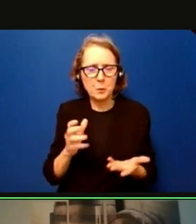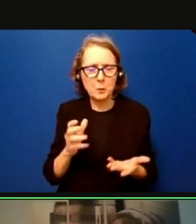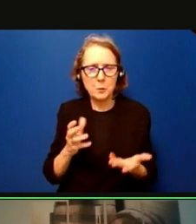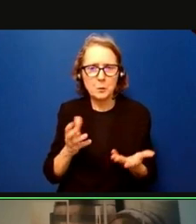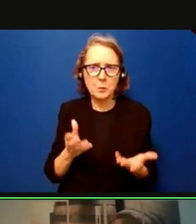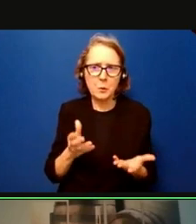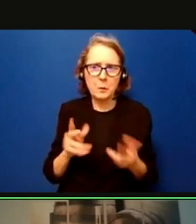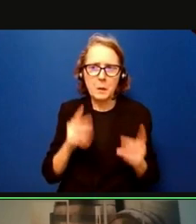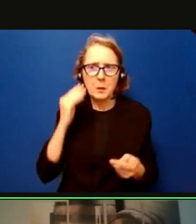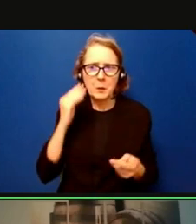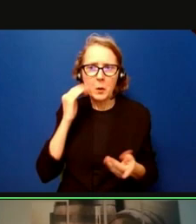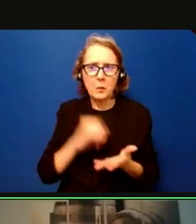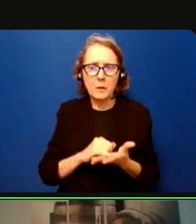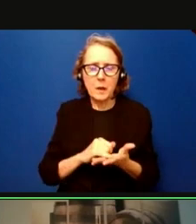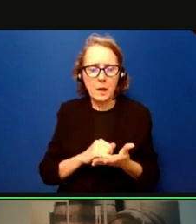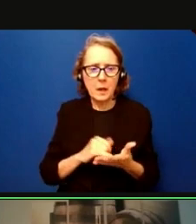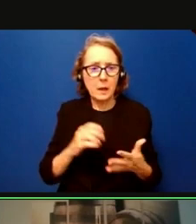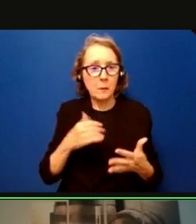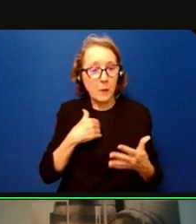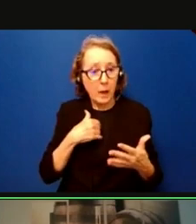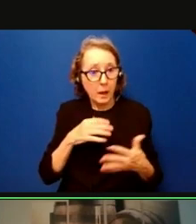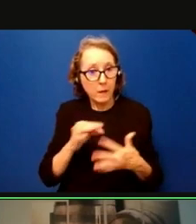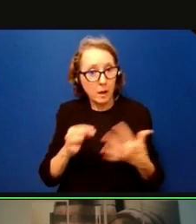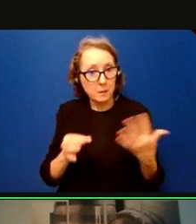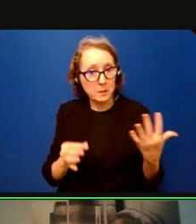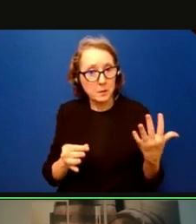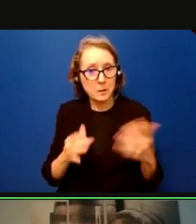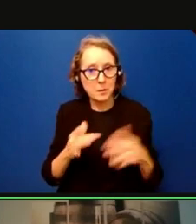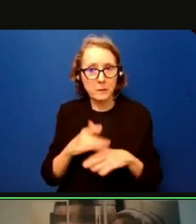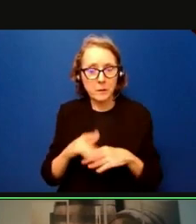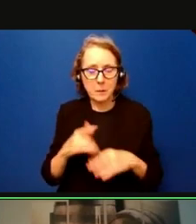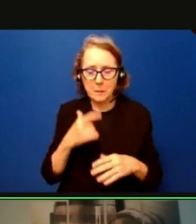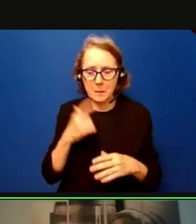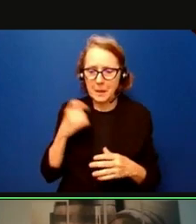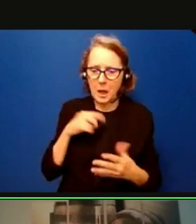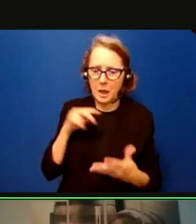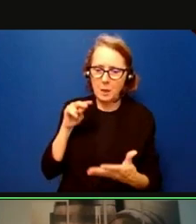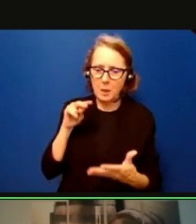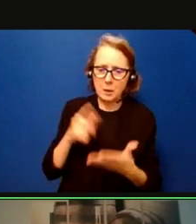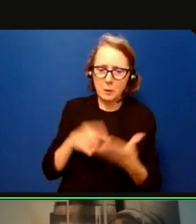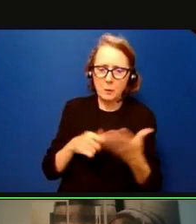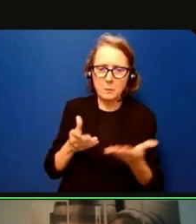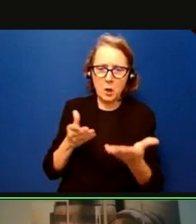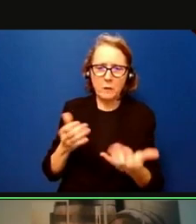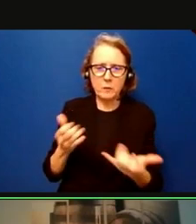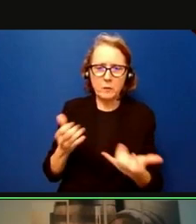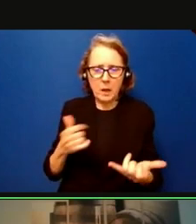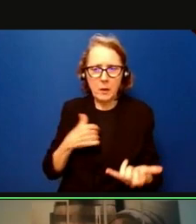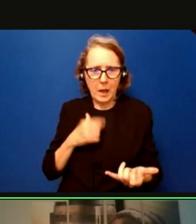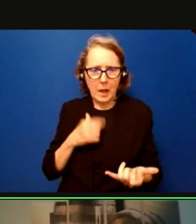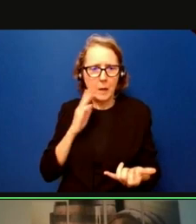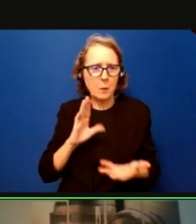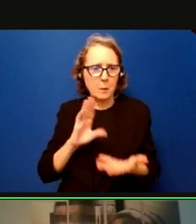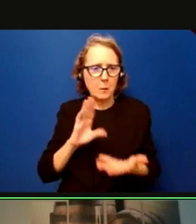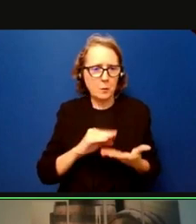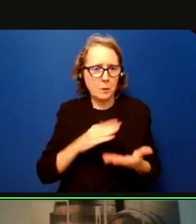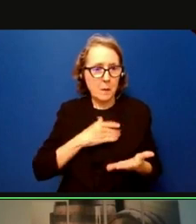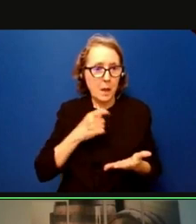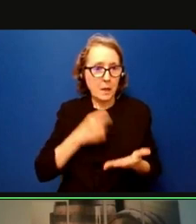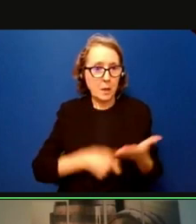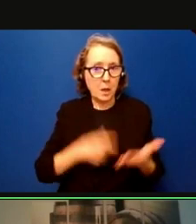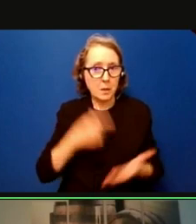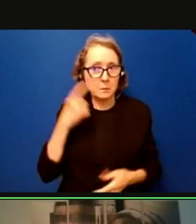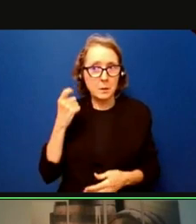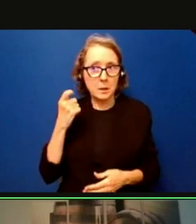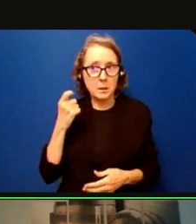folks know that these options are available, because I look at what's being offered now and I'm going to be able to reduce my costs